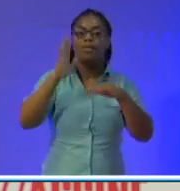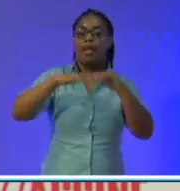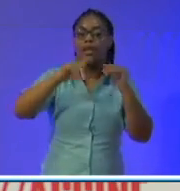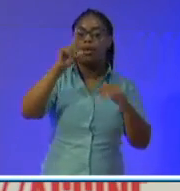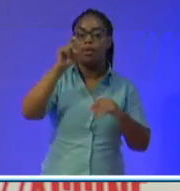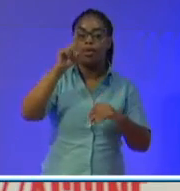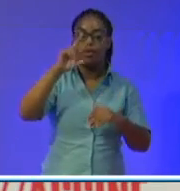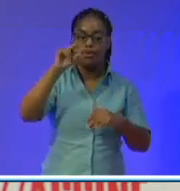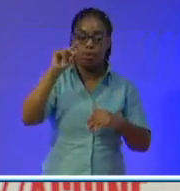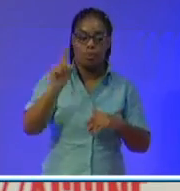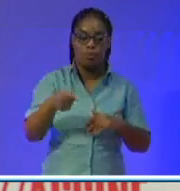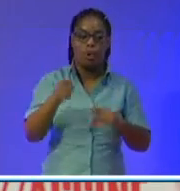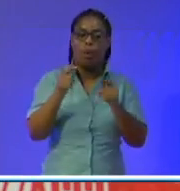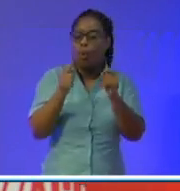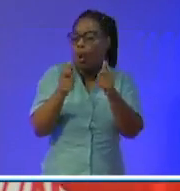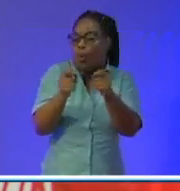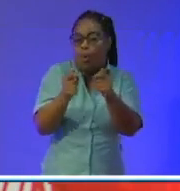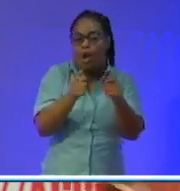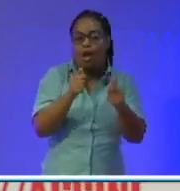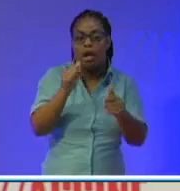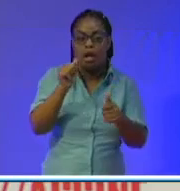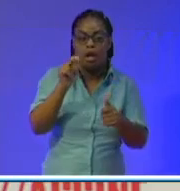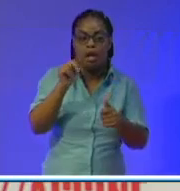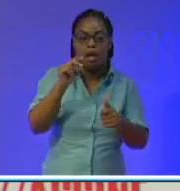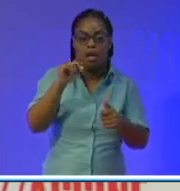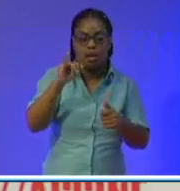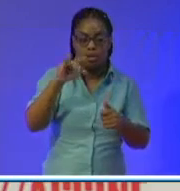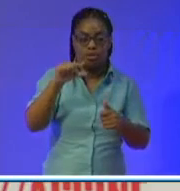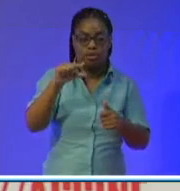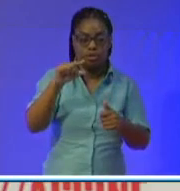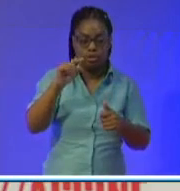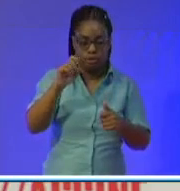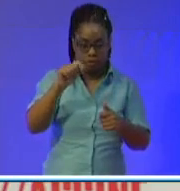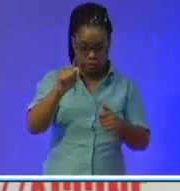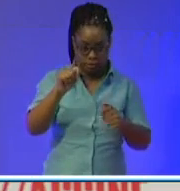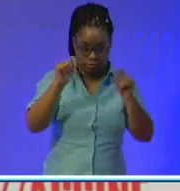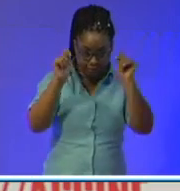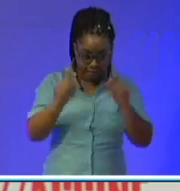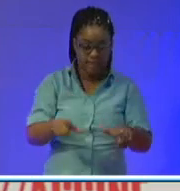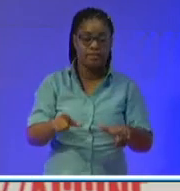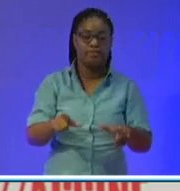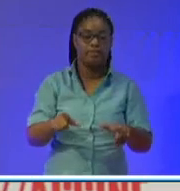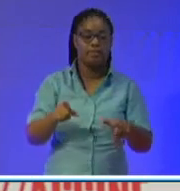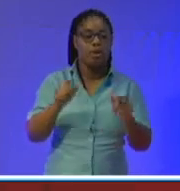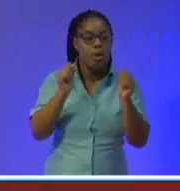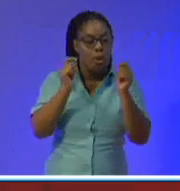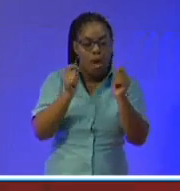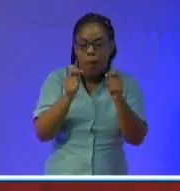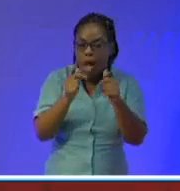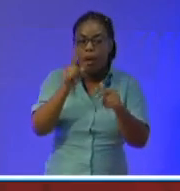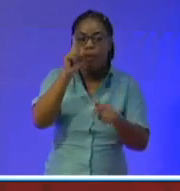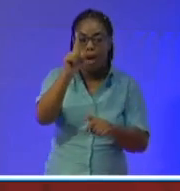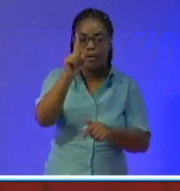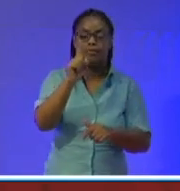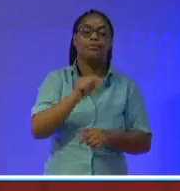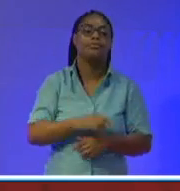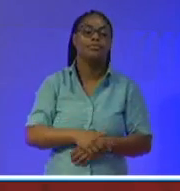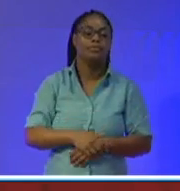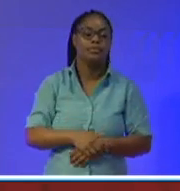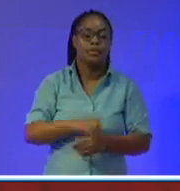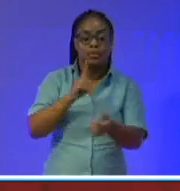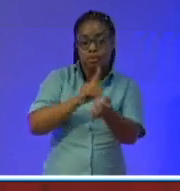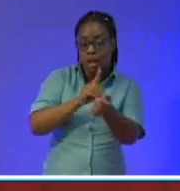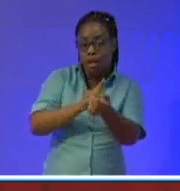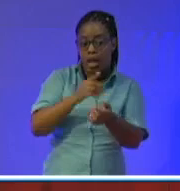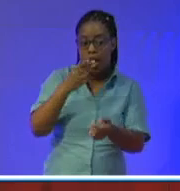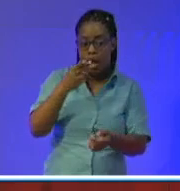rapid antigen tests. I'll turn you over to Dr. Hines, who will talk about home healthcare for Omicron.